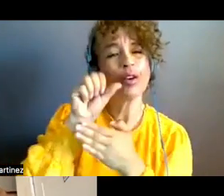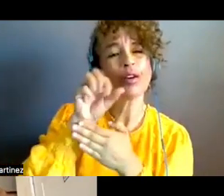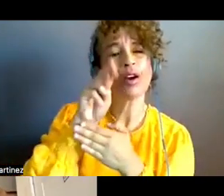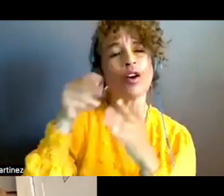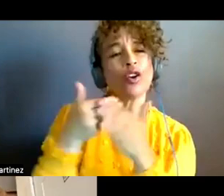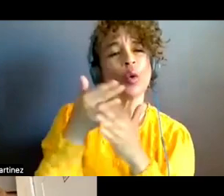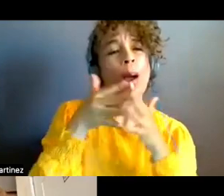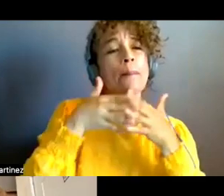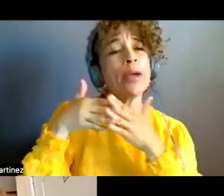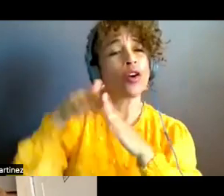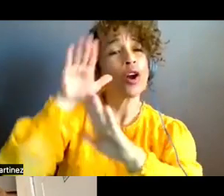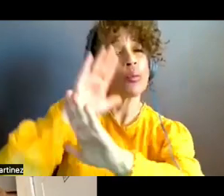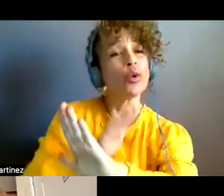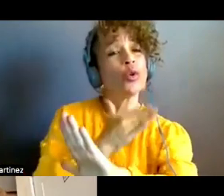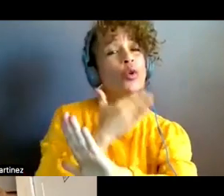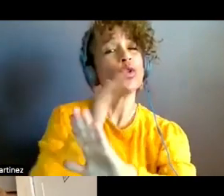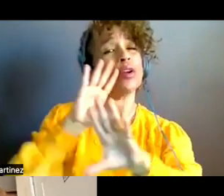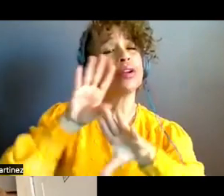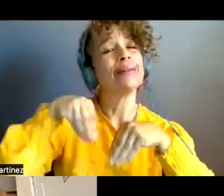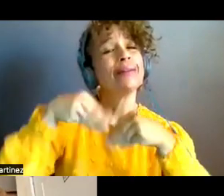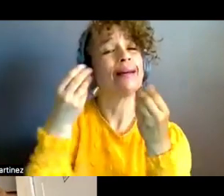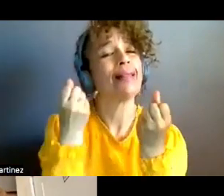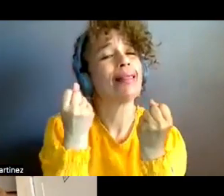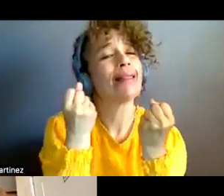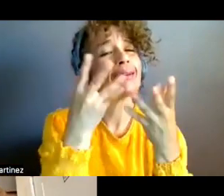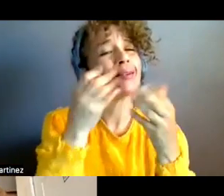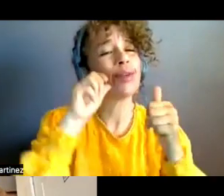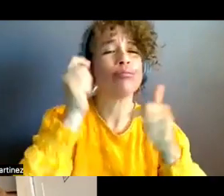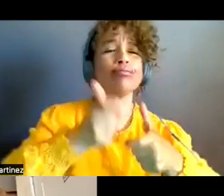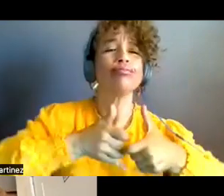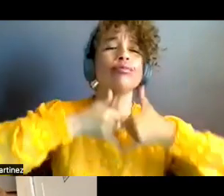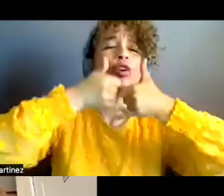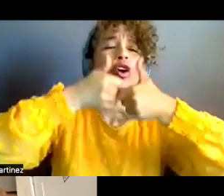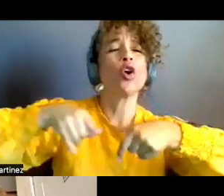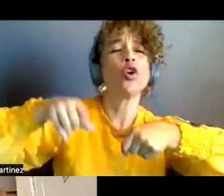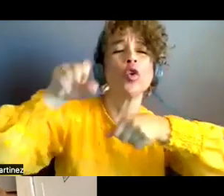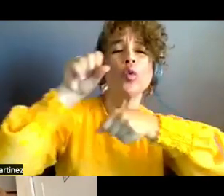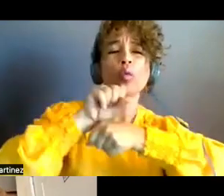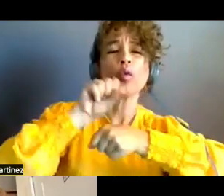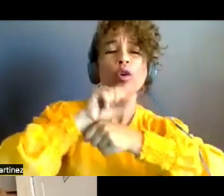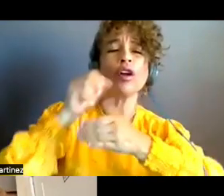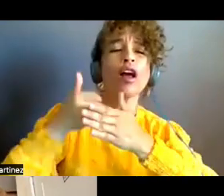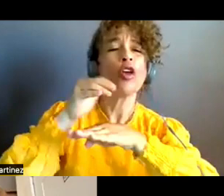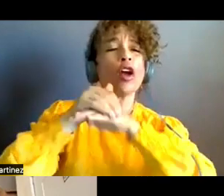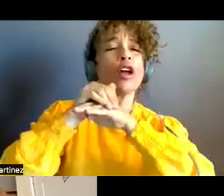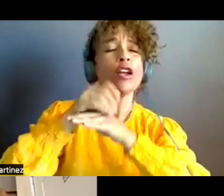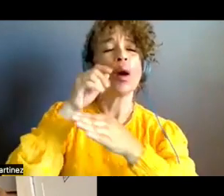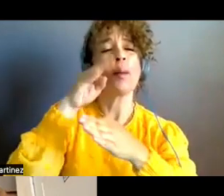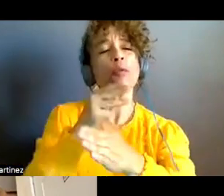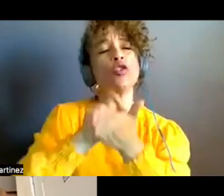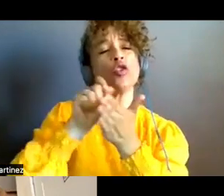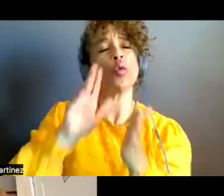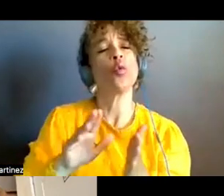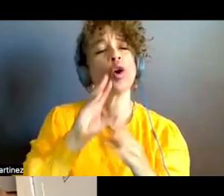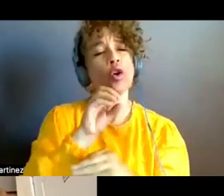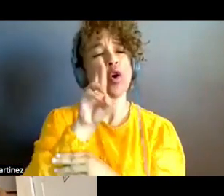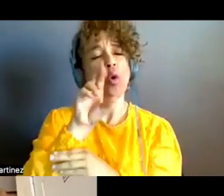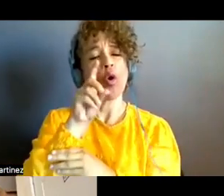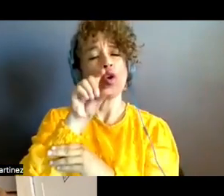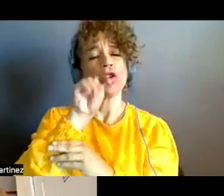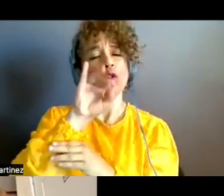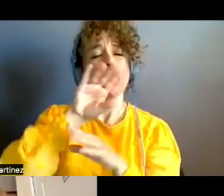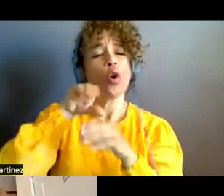American music and has given many premieres of works by New England composers. Her recordings include